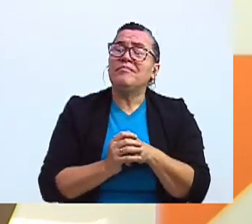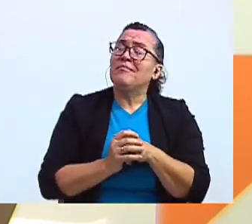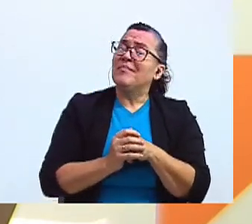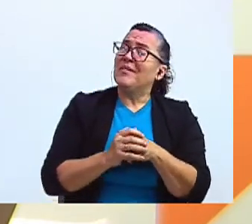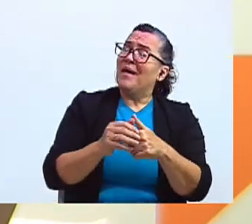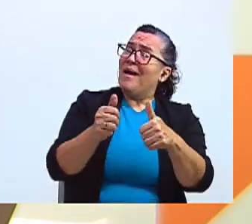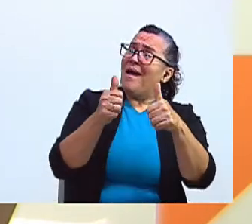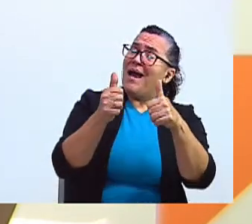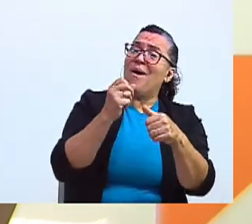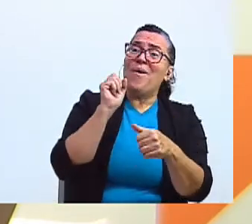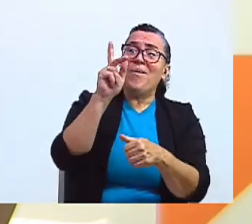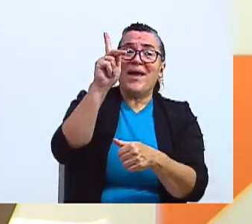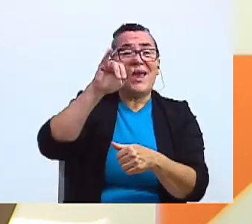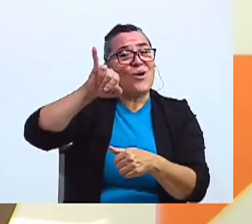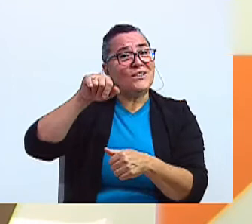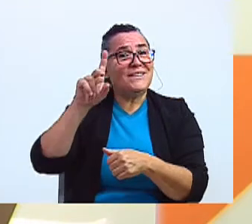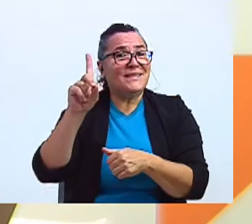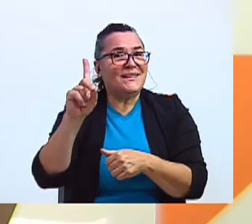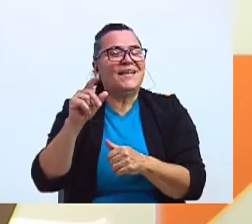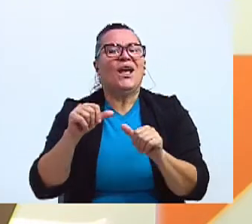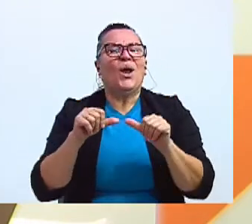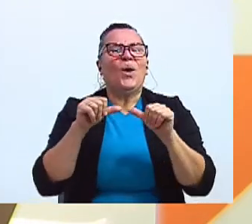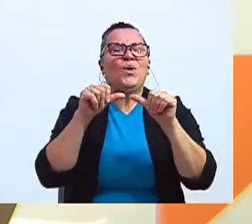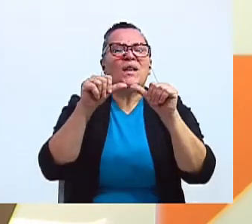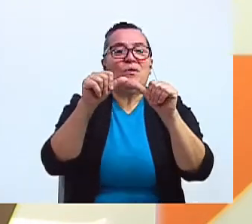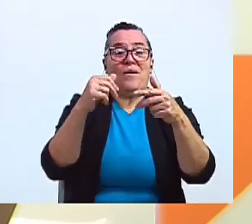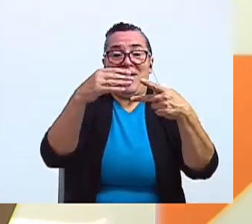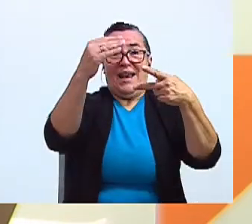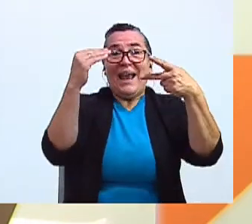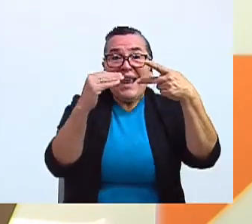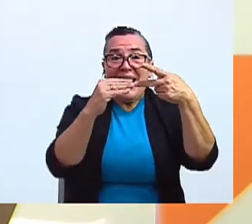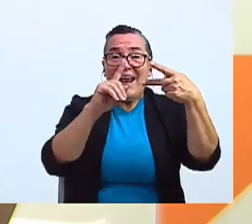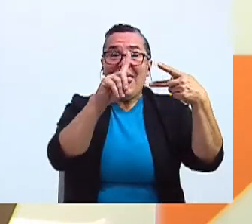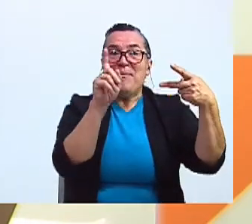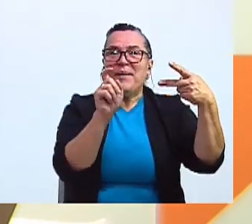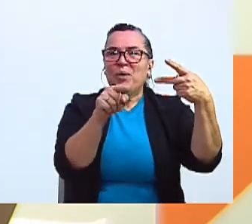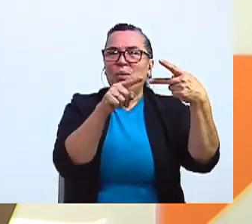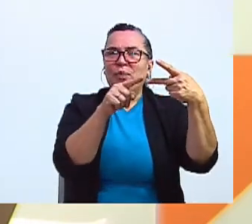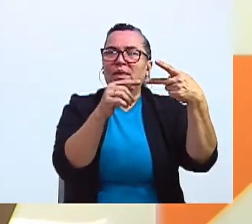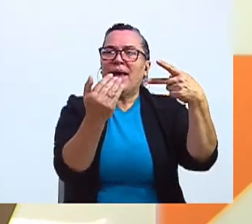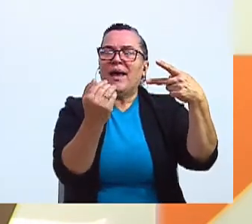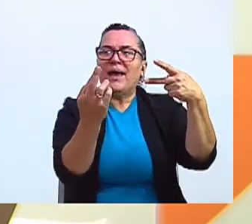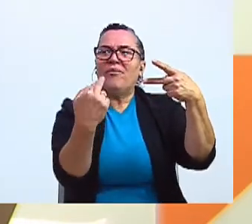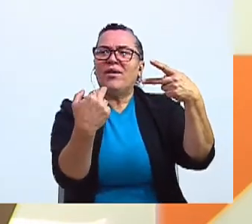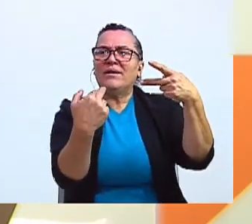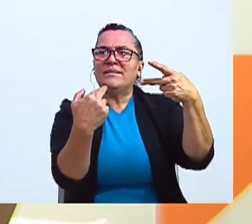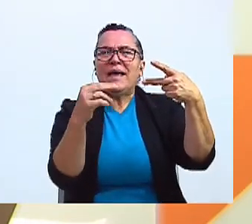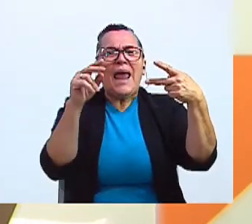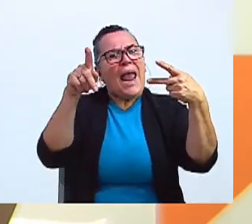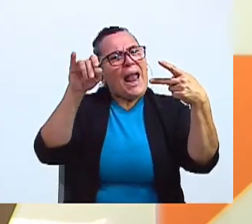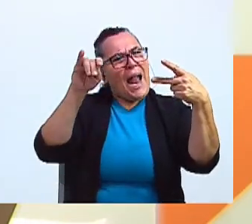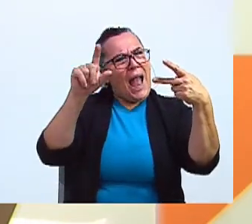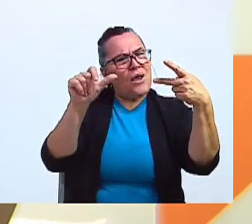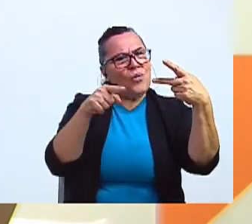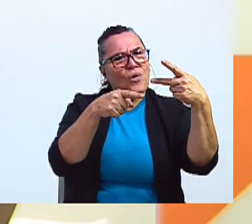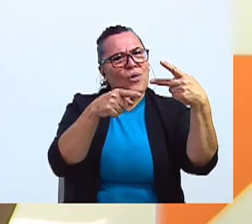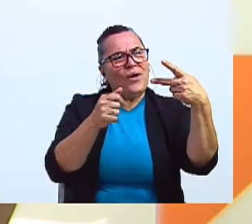Okay, thank you, Jose Daniel. Let's continue with the next question. Carol, can you give me the